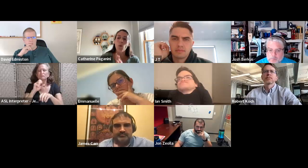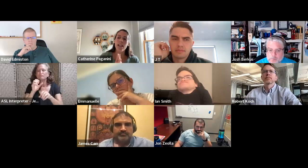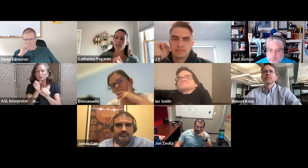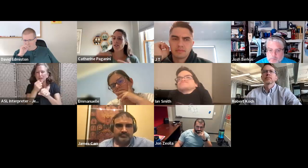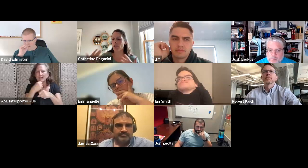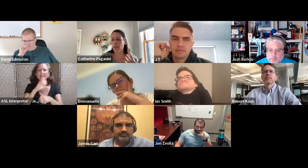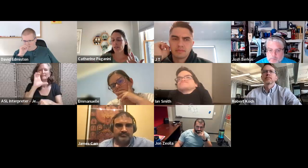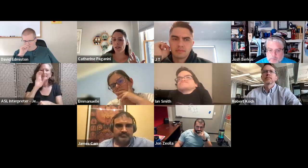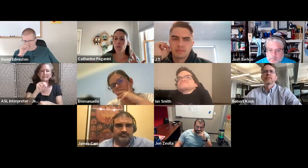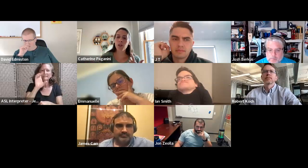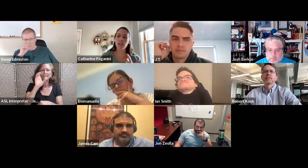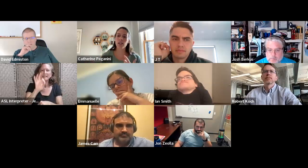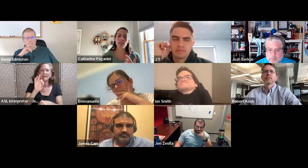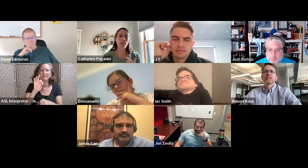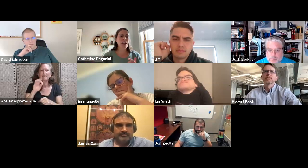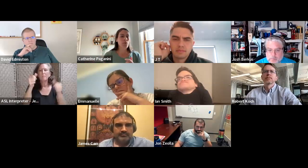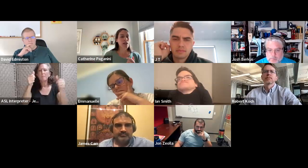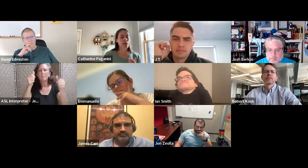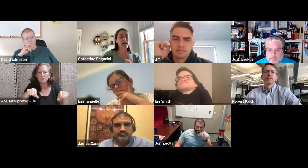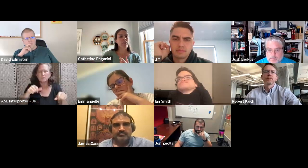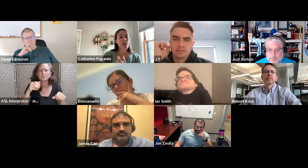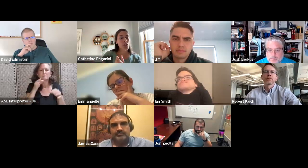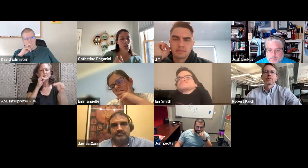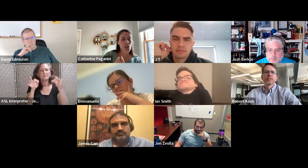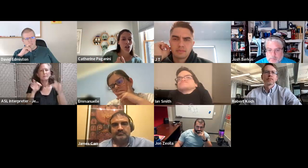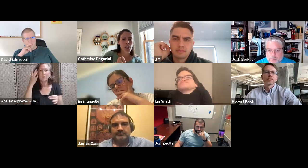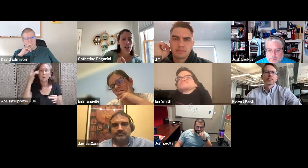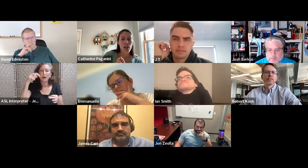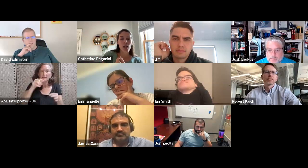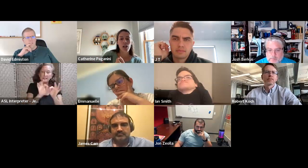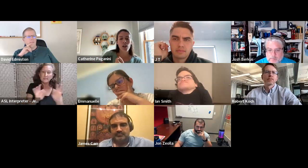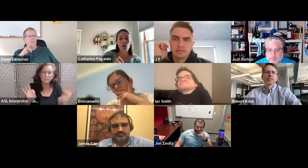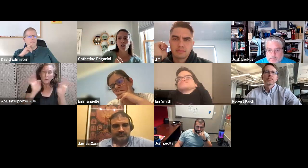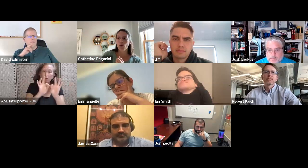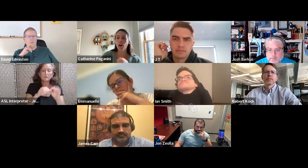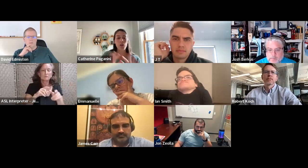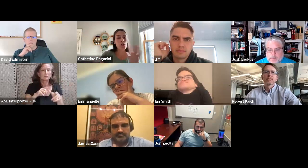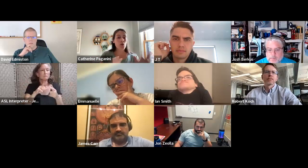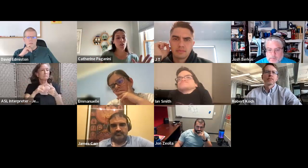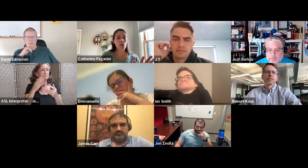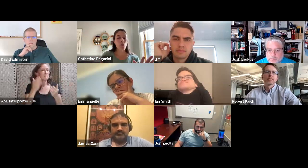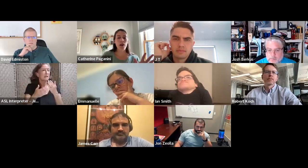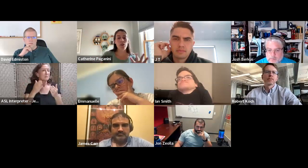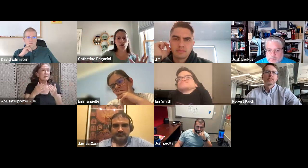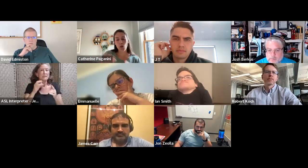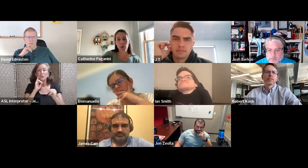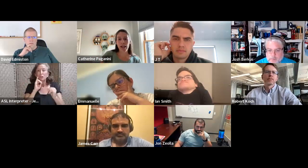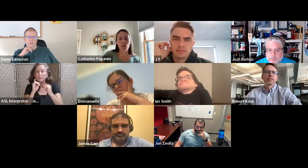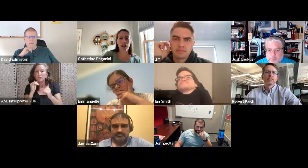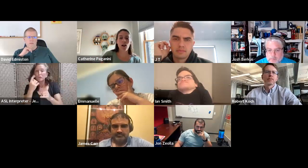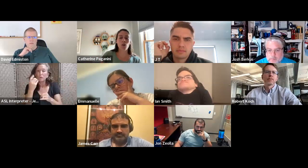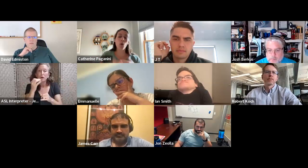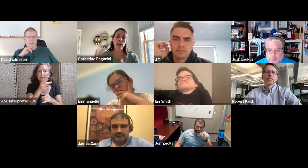talk about why this initiative is important, maybe like feature one or two of you about